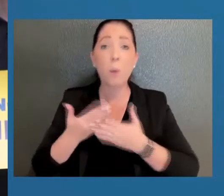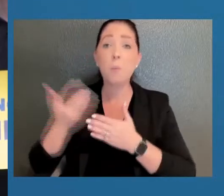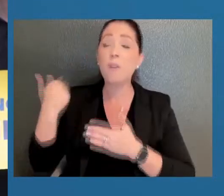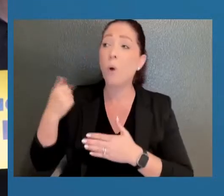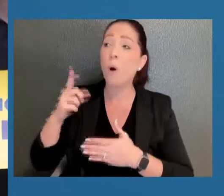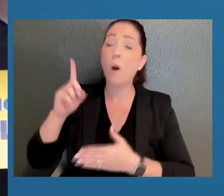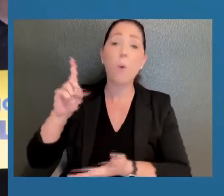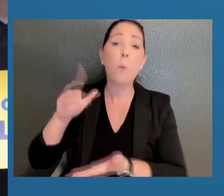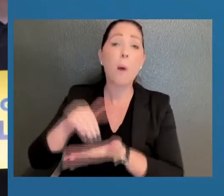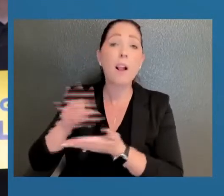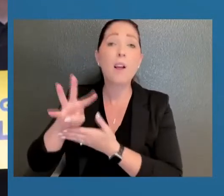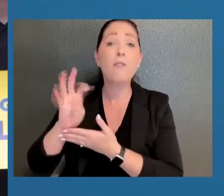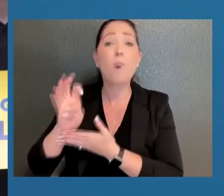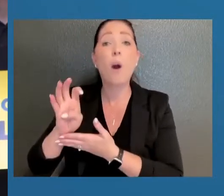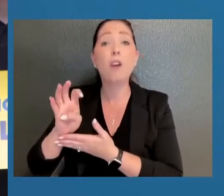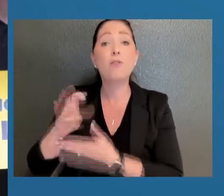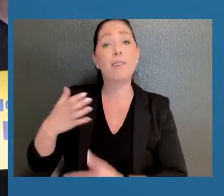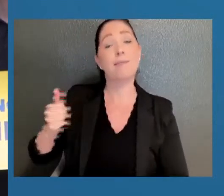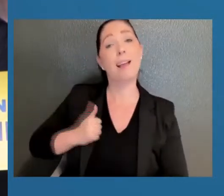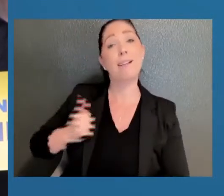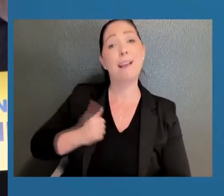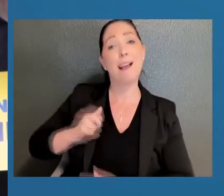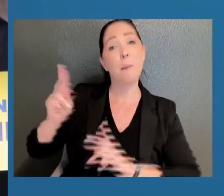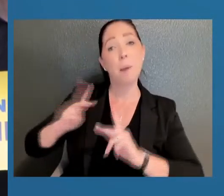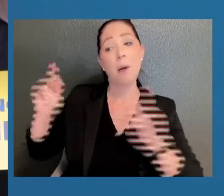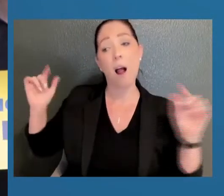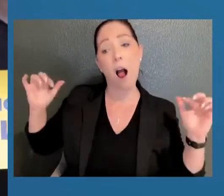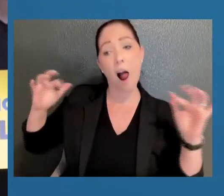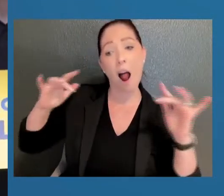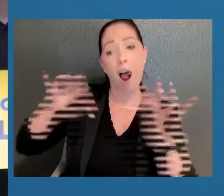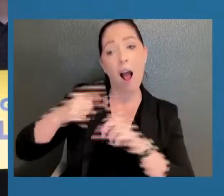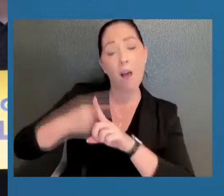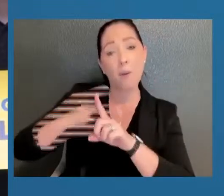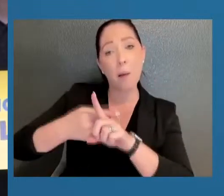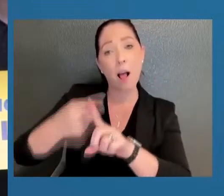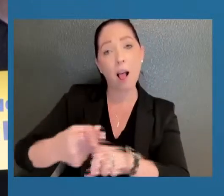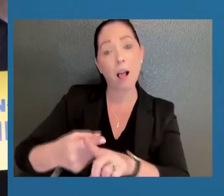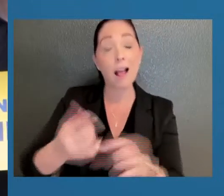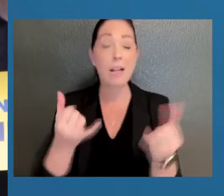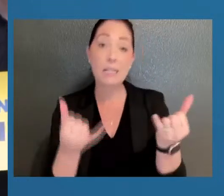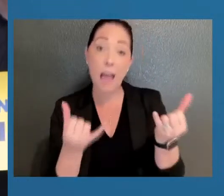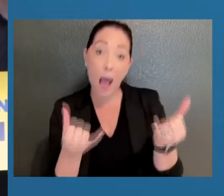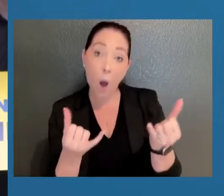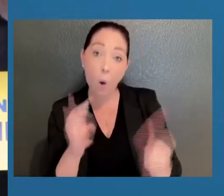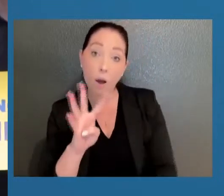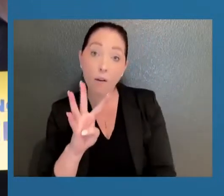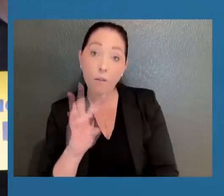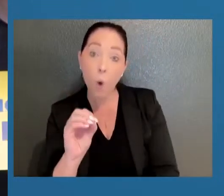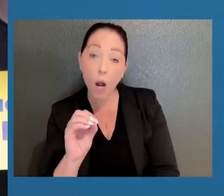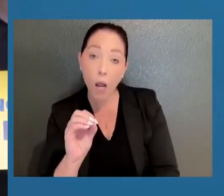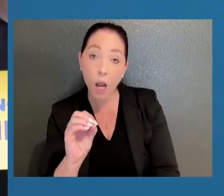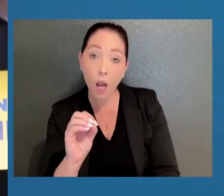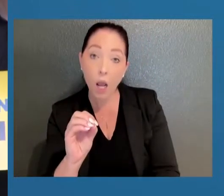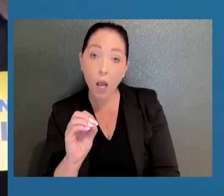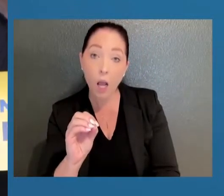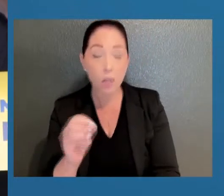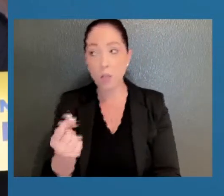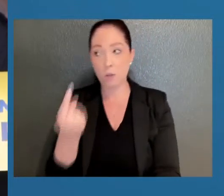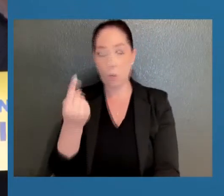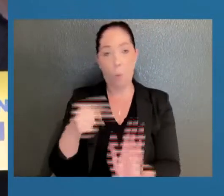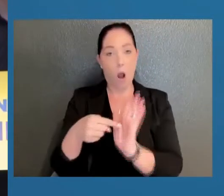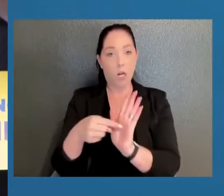Canadians visiting every month. Now it's 40. That's just one example of what's going to happen